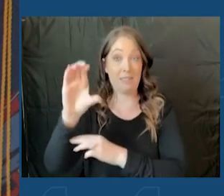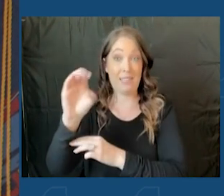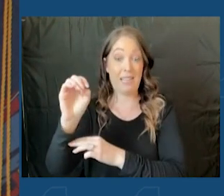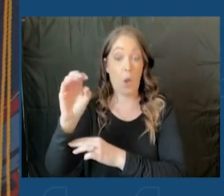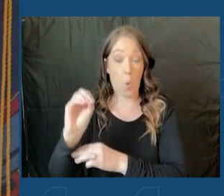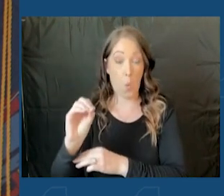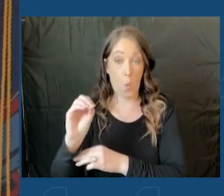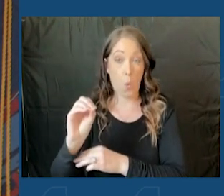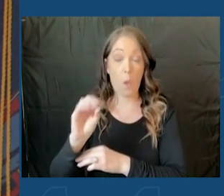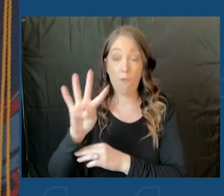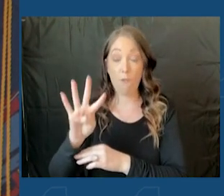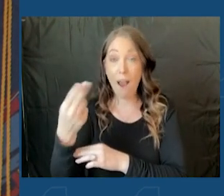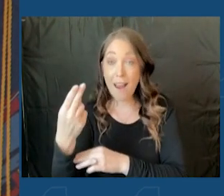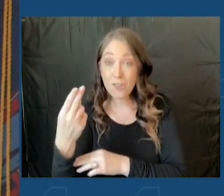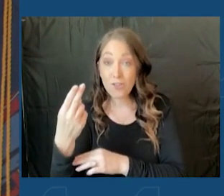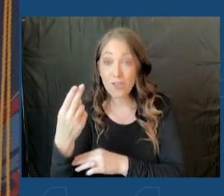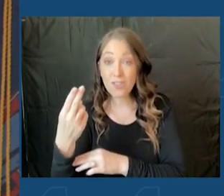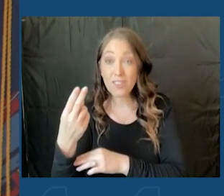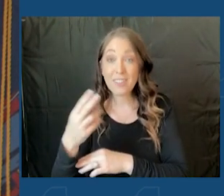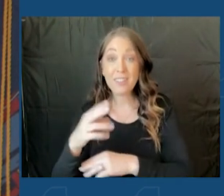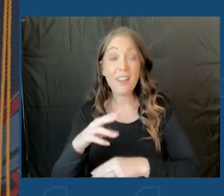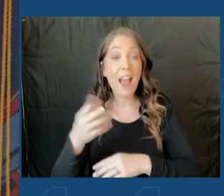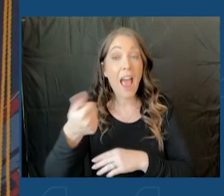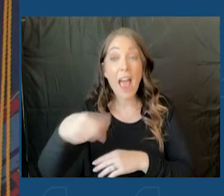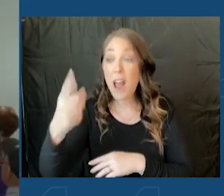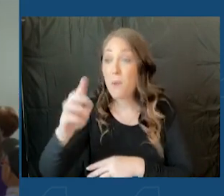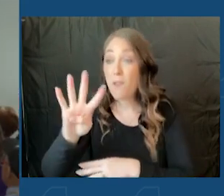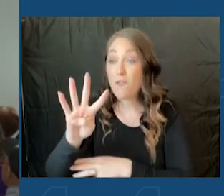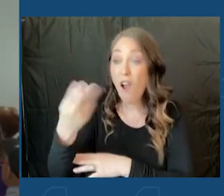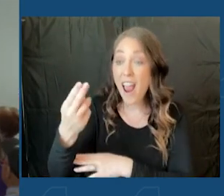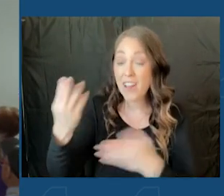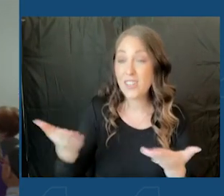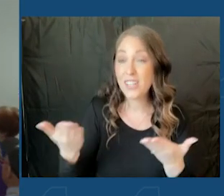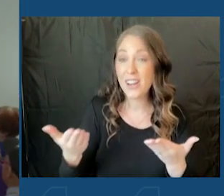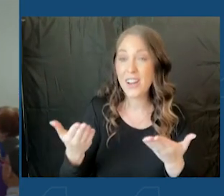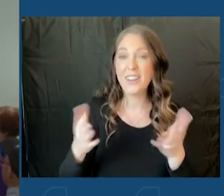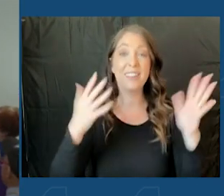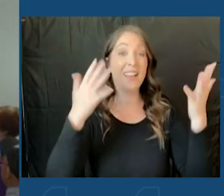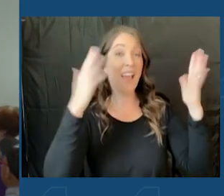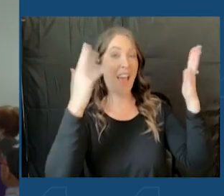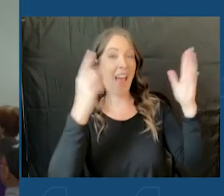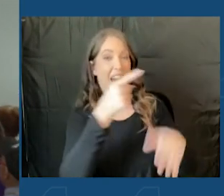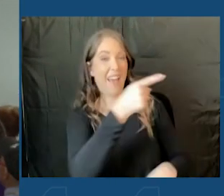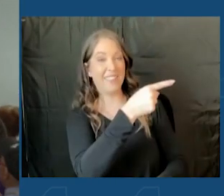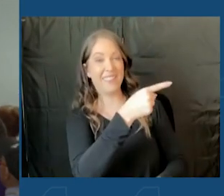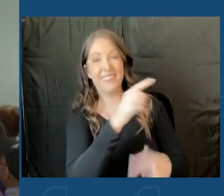all the 4-H'ers who are here today. Anybody from 4-H here today? Let's give a shout out. Yeah.